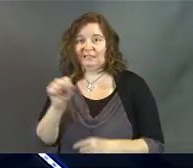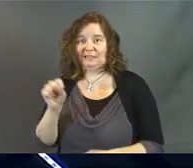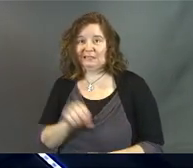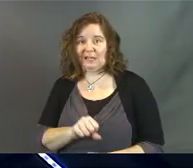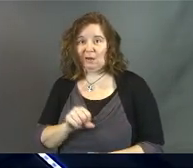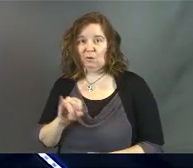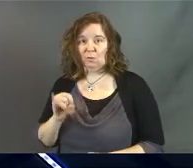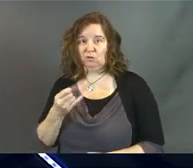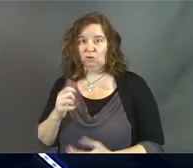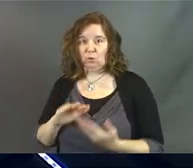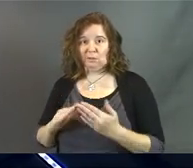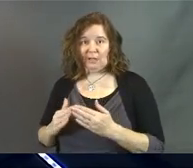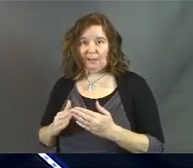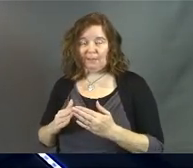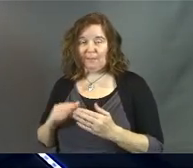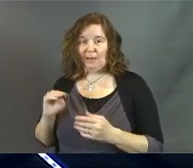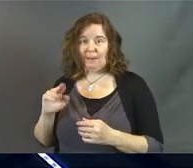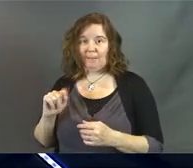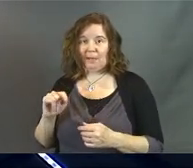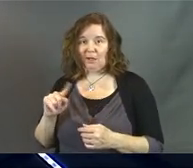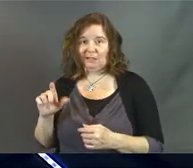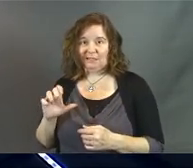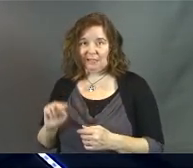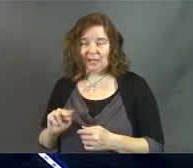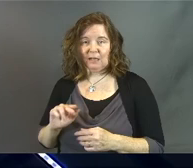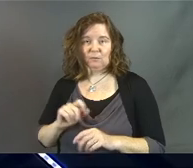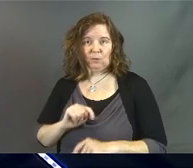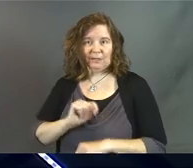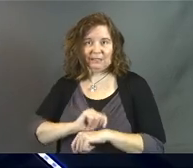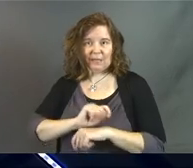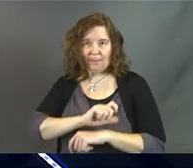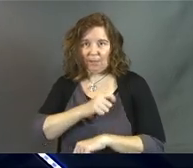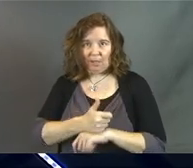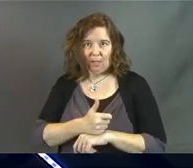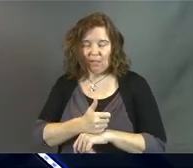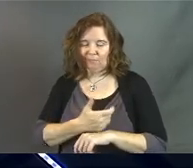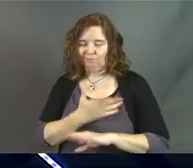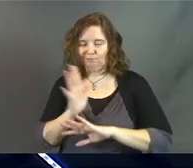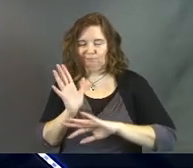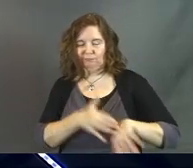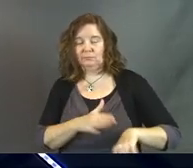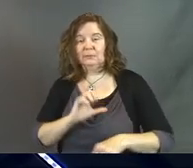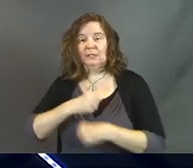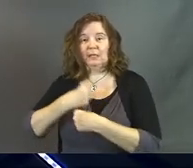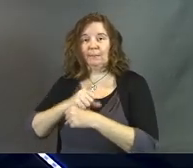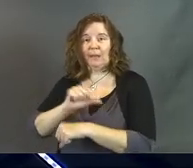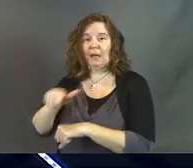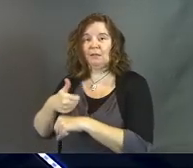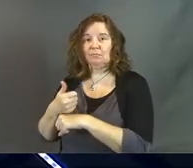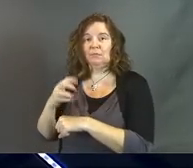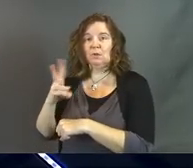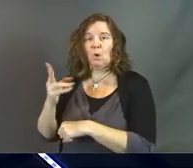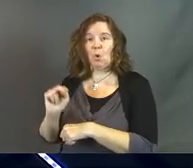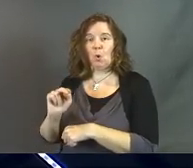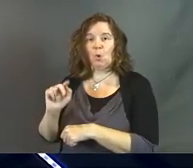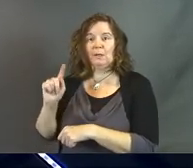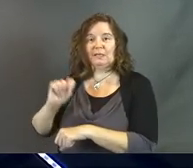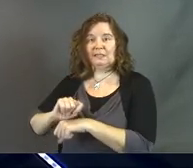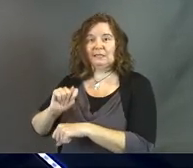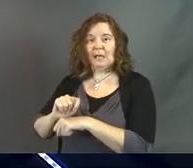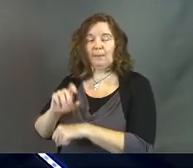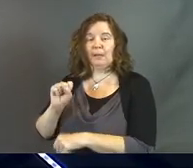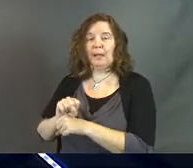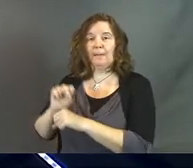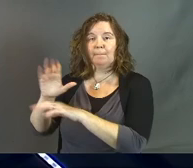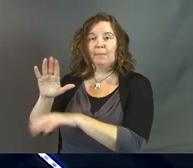south where Jerusalem was and Mount Zion, which is where the temple was. They made their own temple in Mount Gerizim, and that was easier and